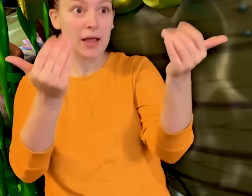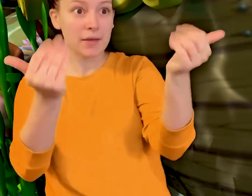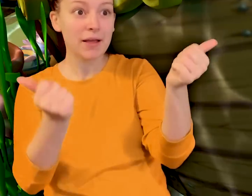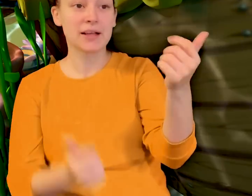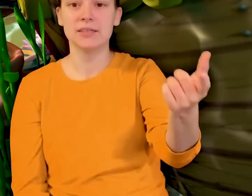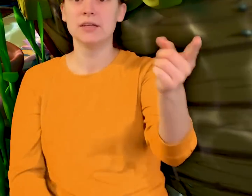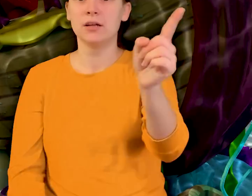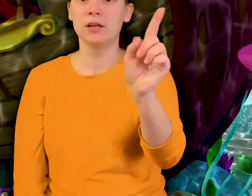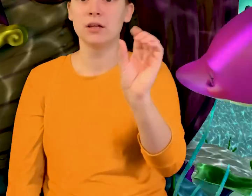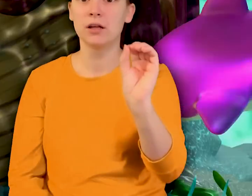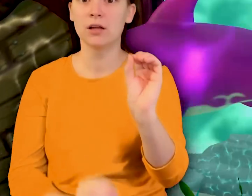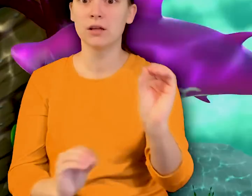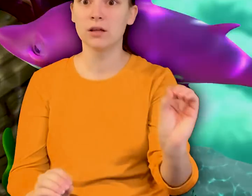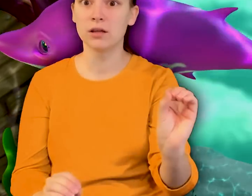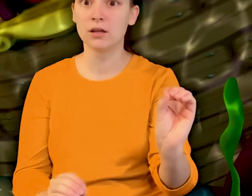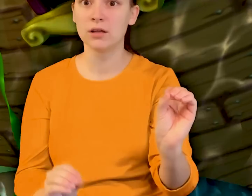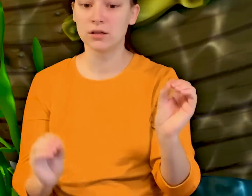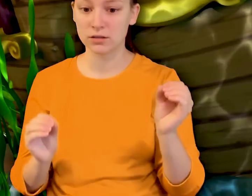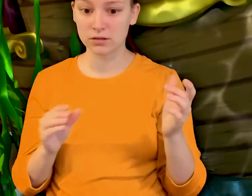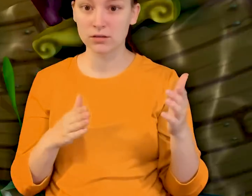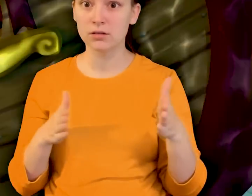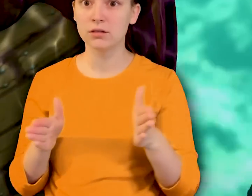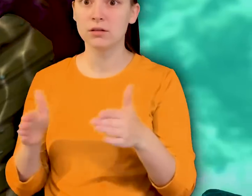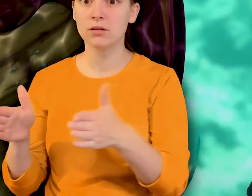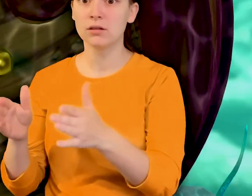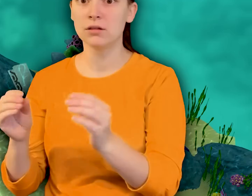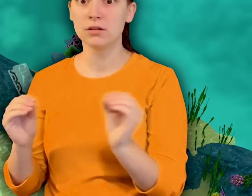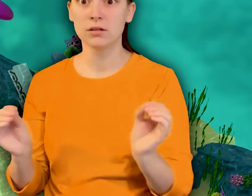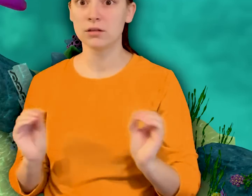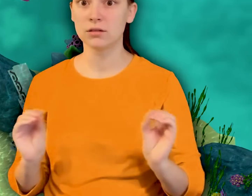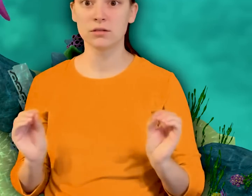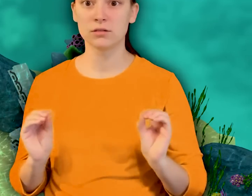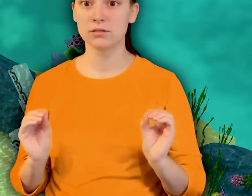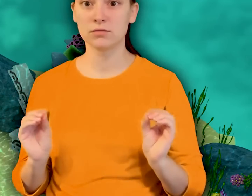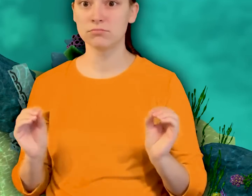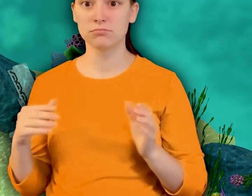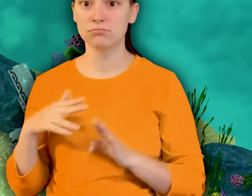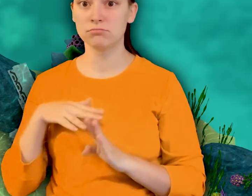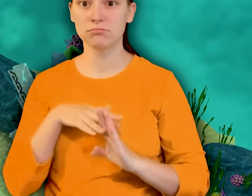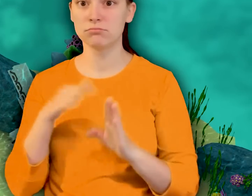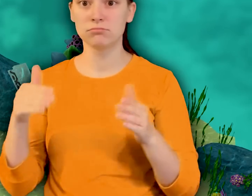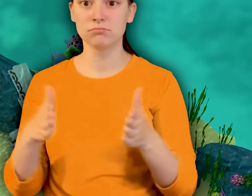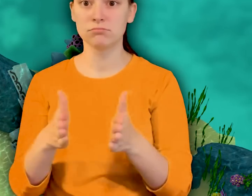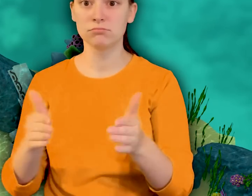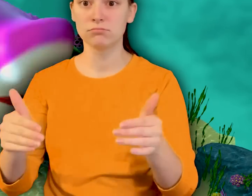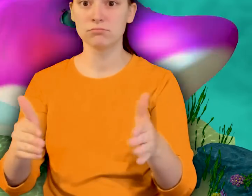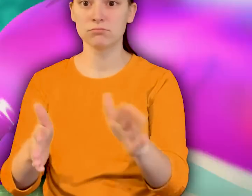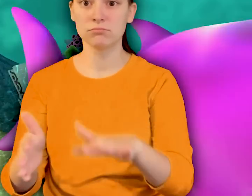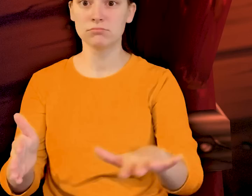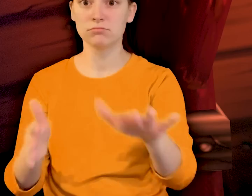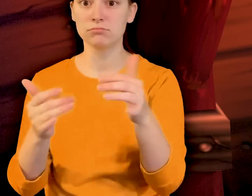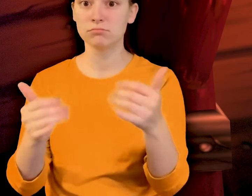said quick come back but no little sharks when swimming back no little sharks when swimy one